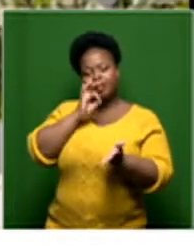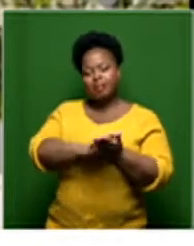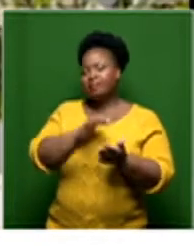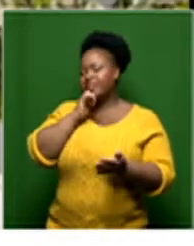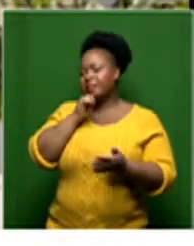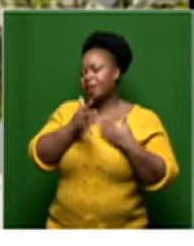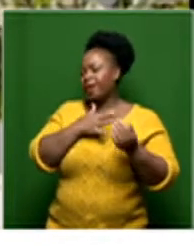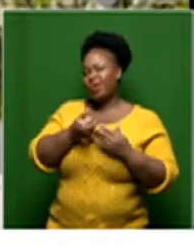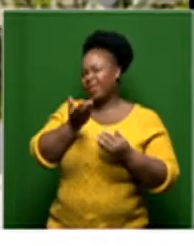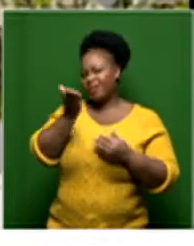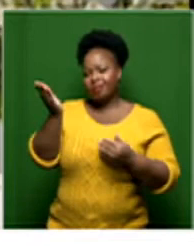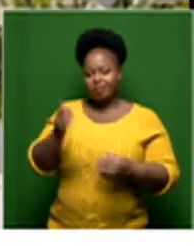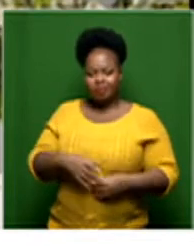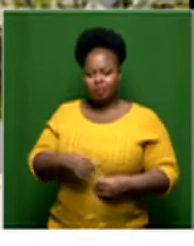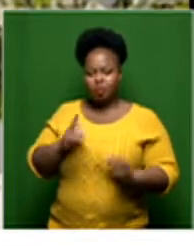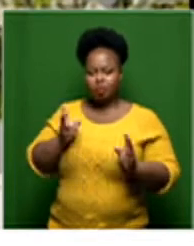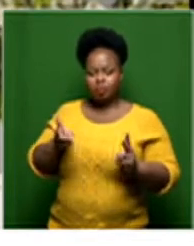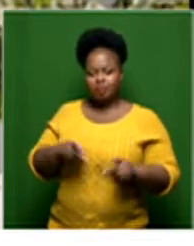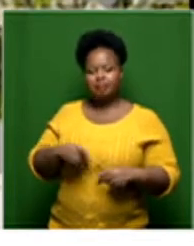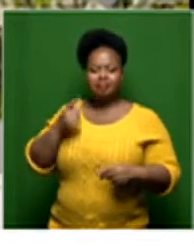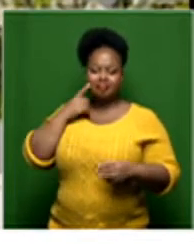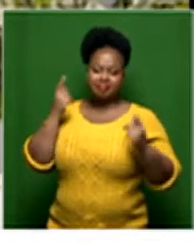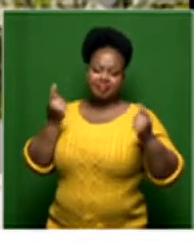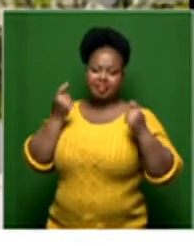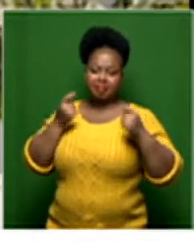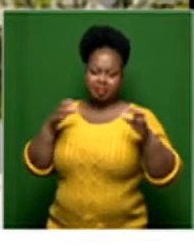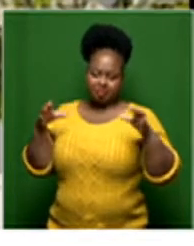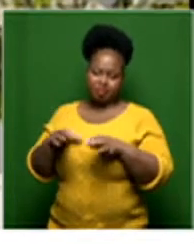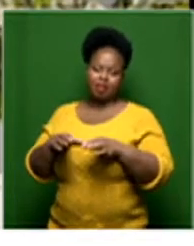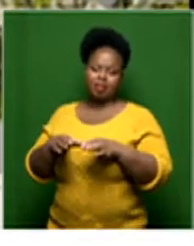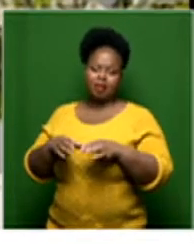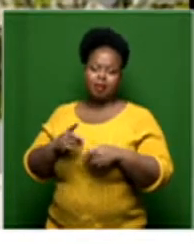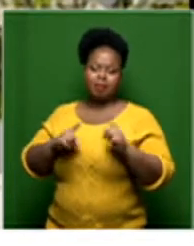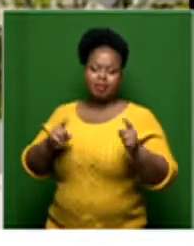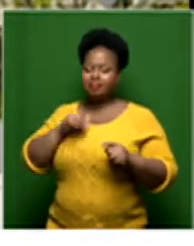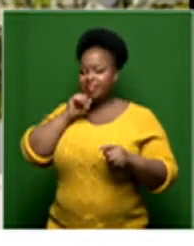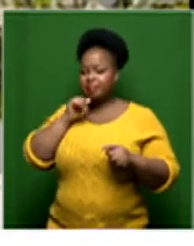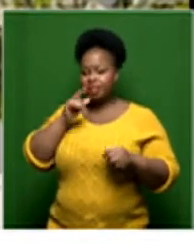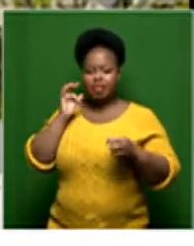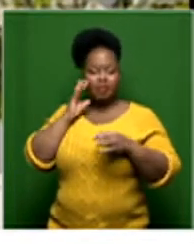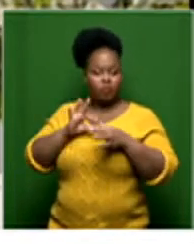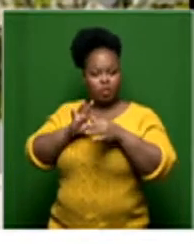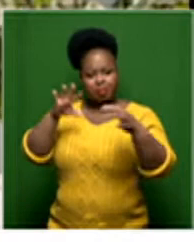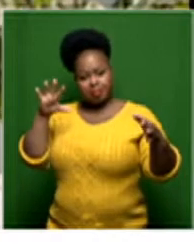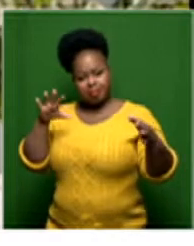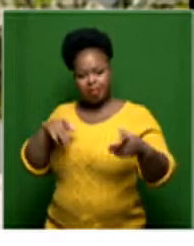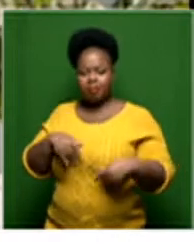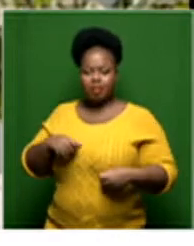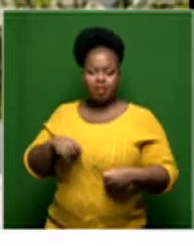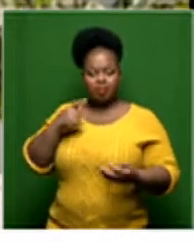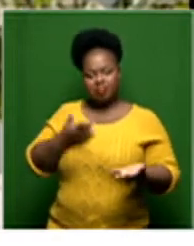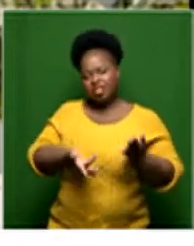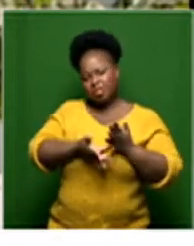were, most of the time we were able to celebrate together. But even if we weren't, even with the age